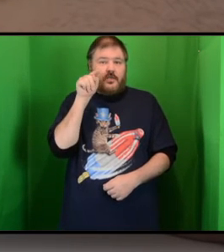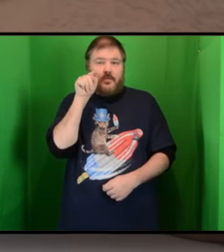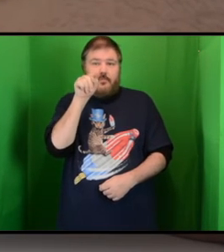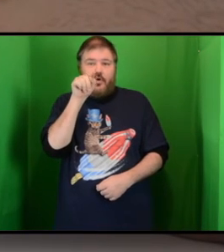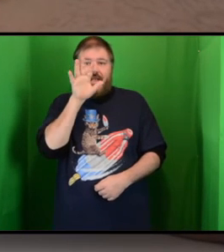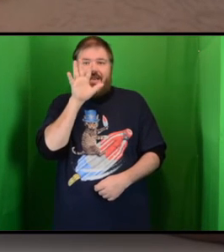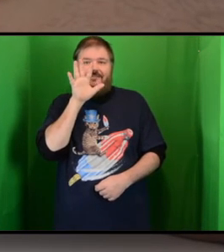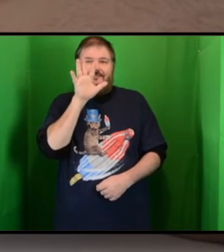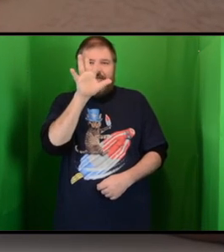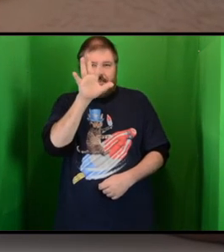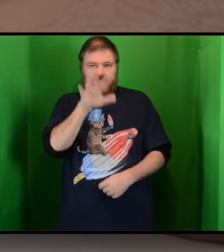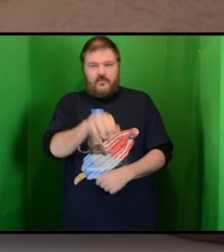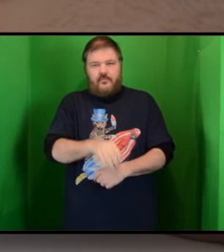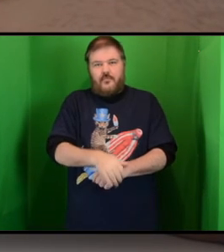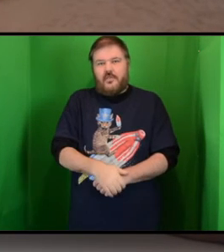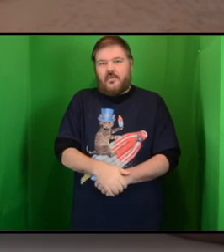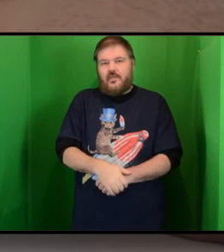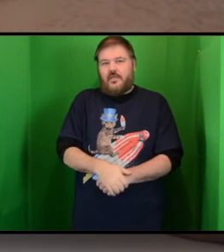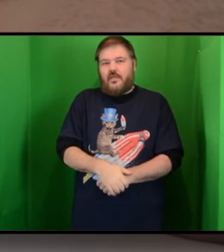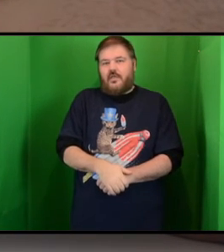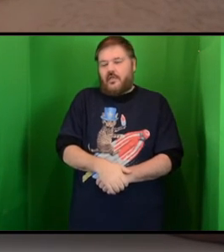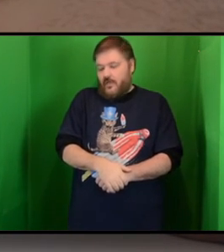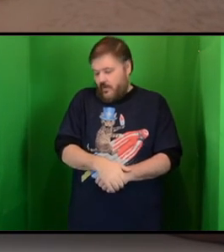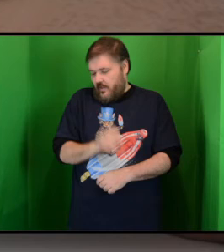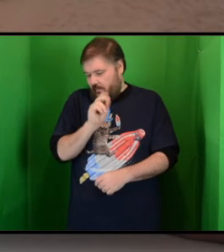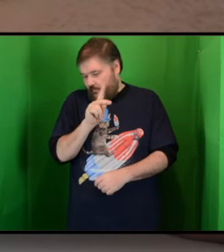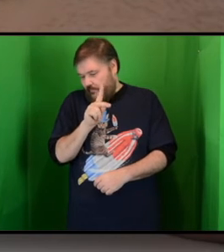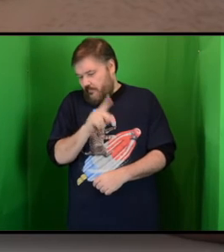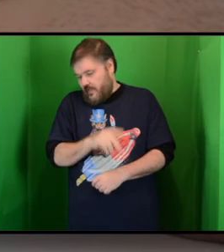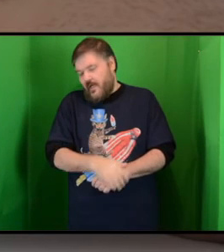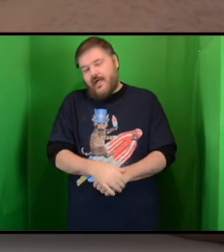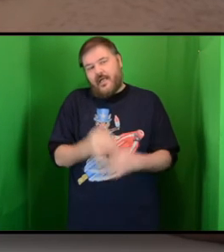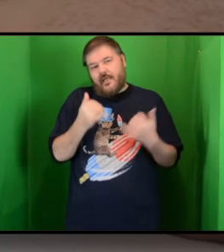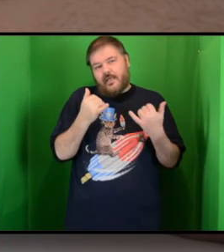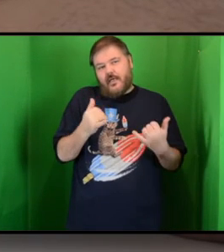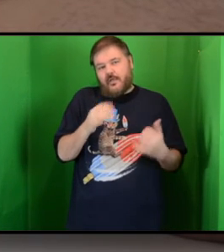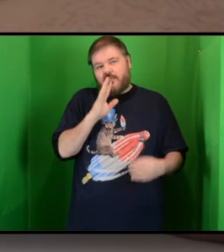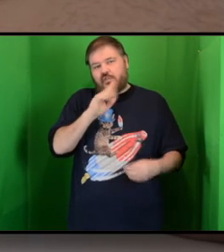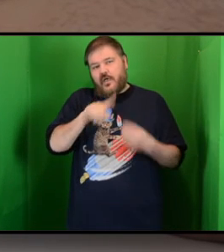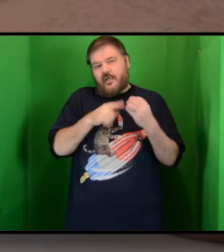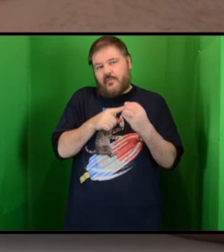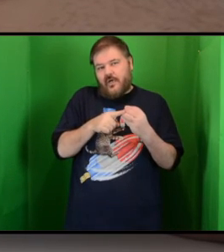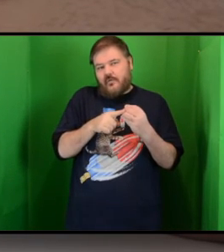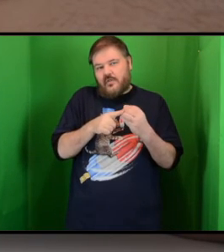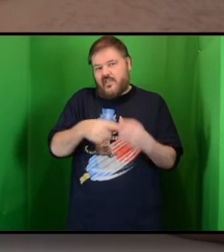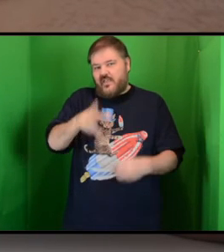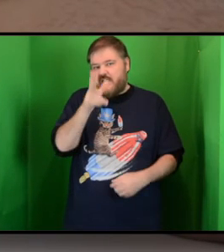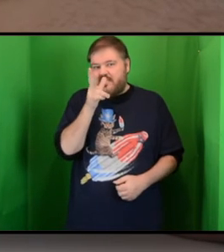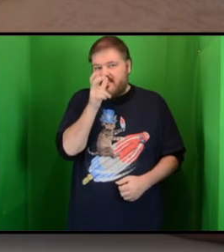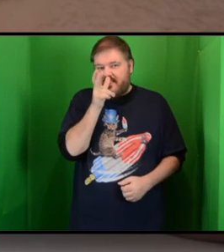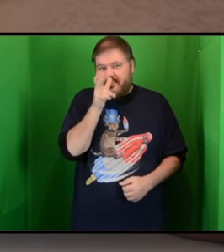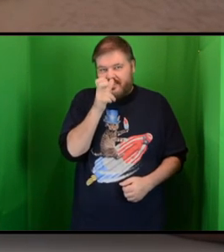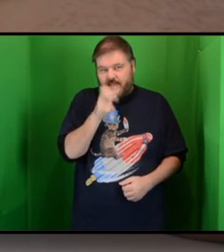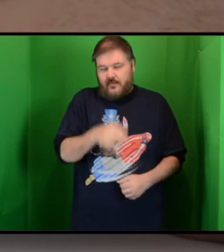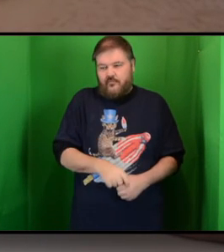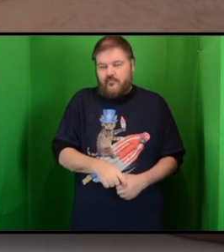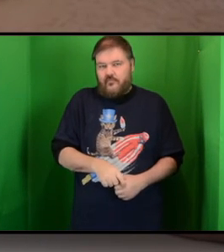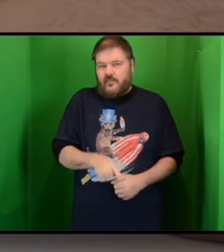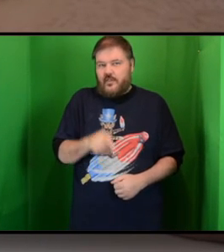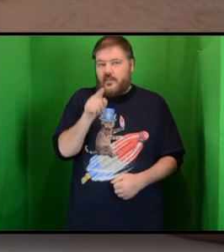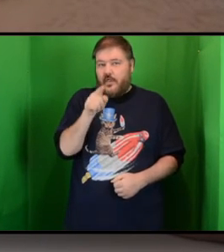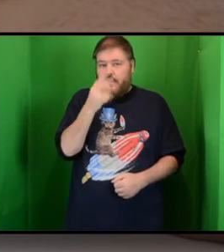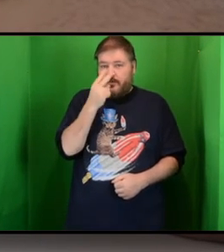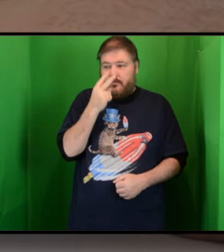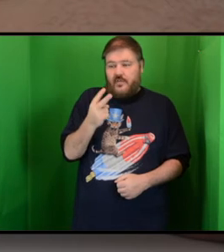yeah, I would definitely get this figure for your collection. The joints are well built. It's not loose at